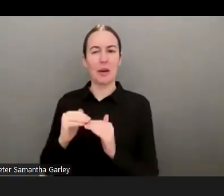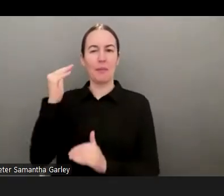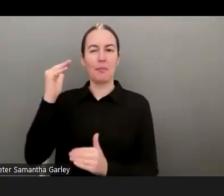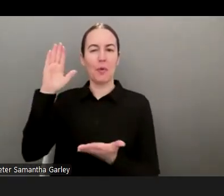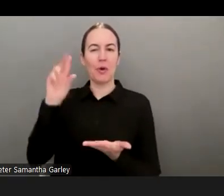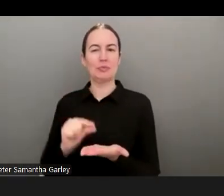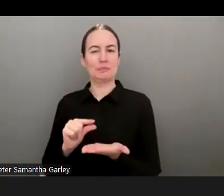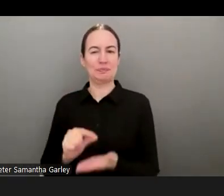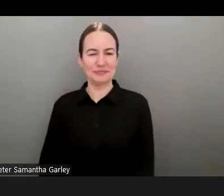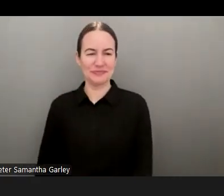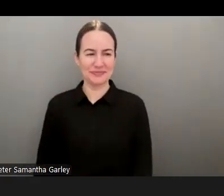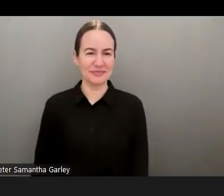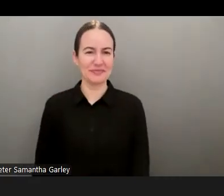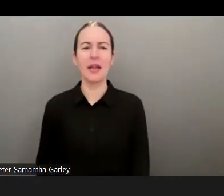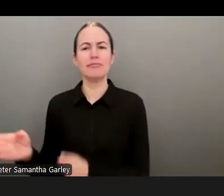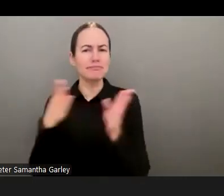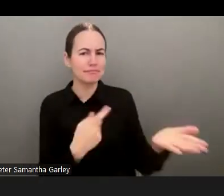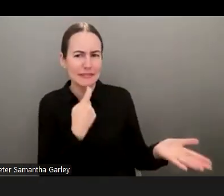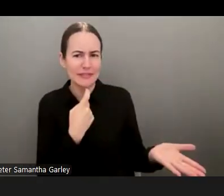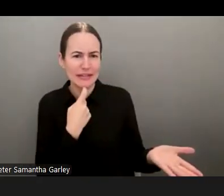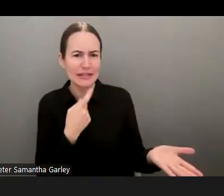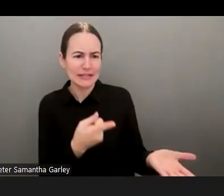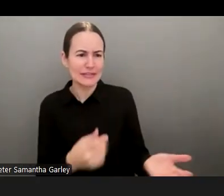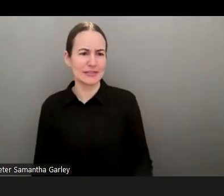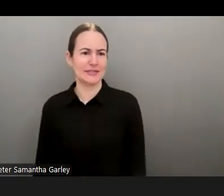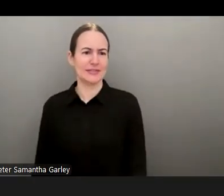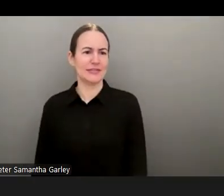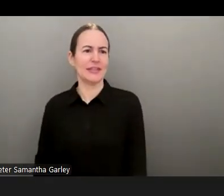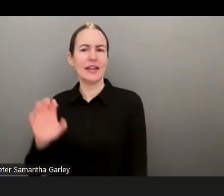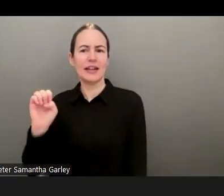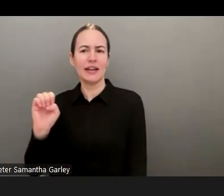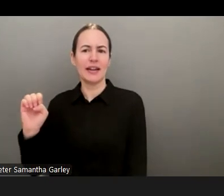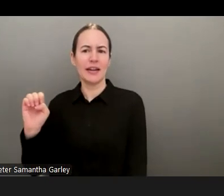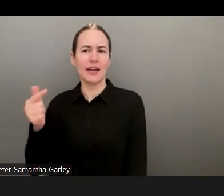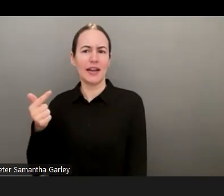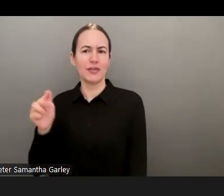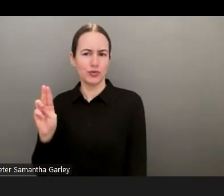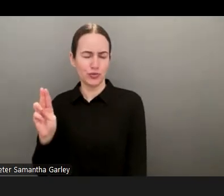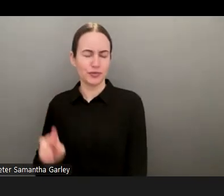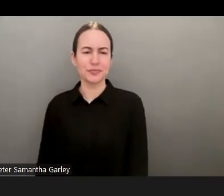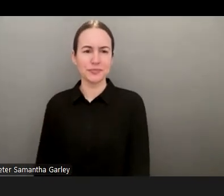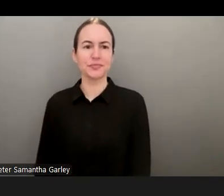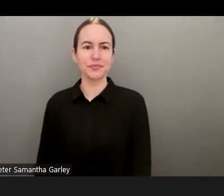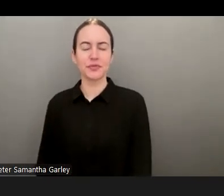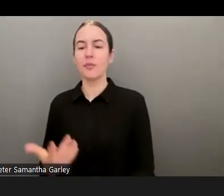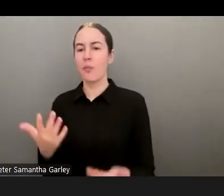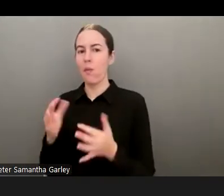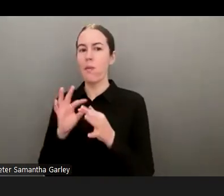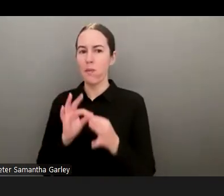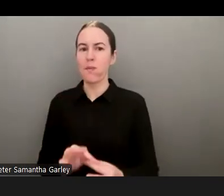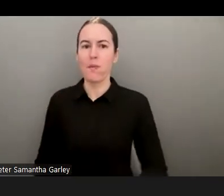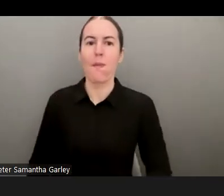Yeah, well, our Act on Provision of Digital Services and also other acts regarding VAD and the